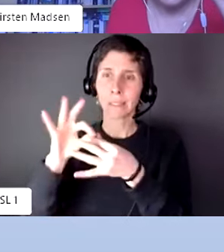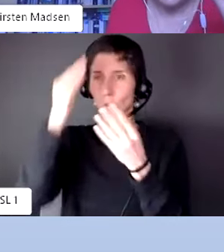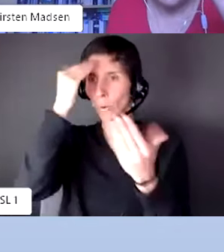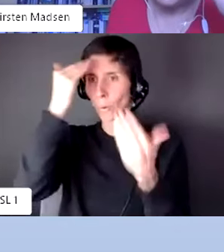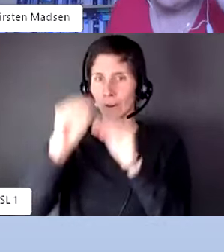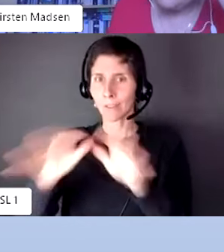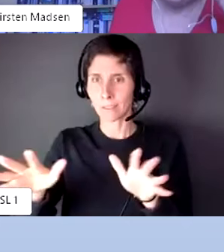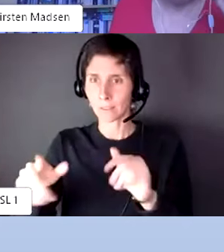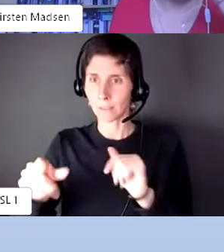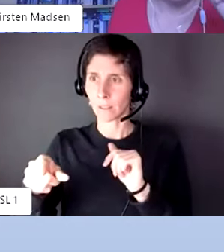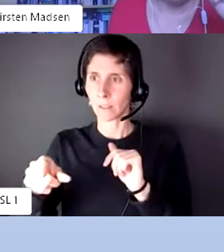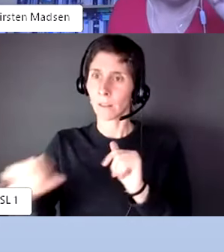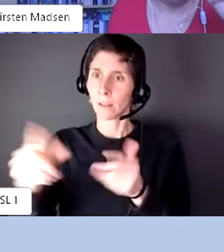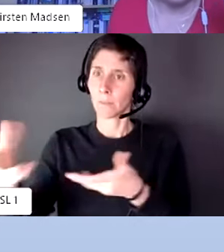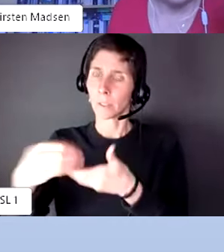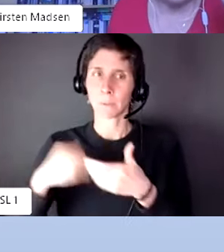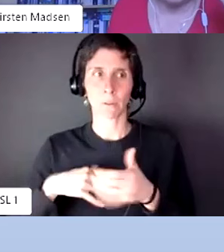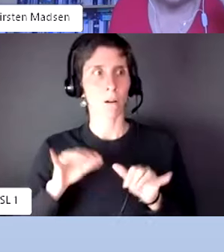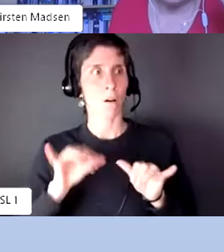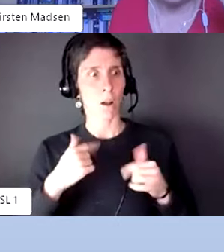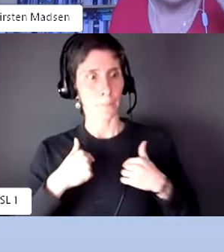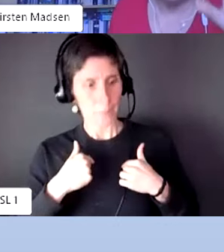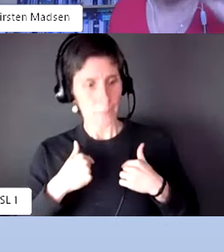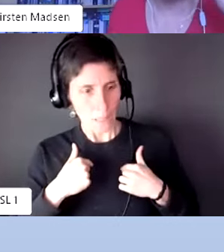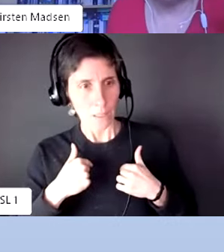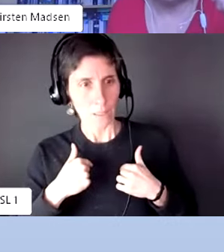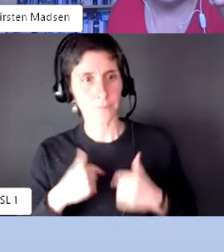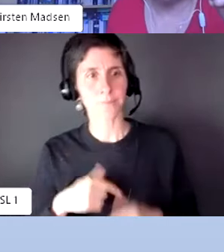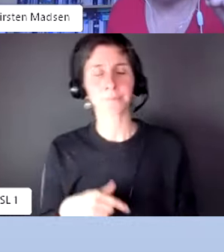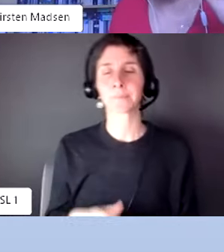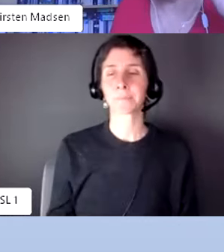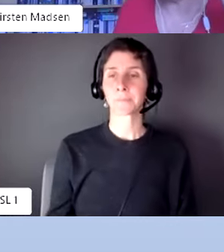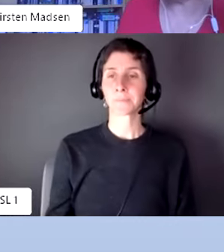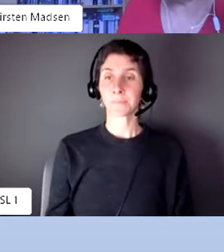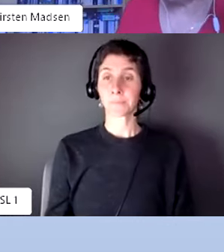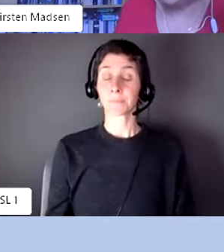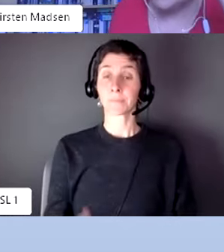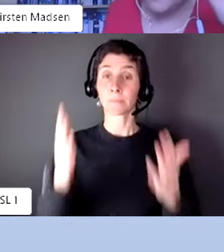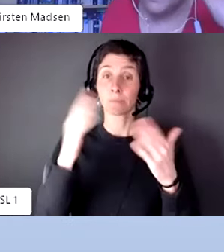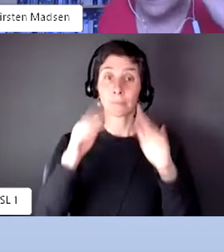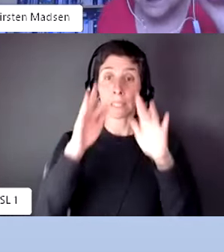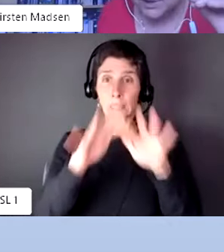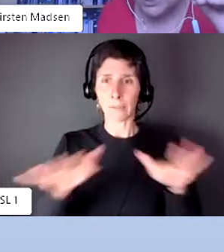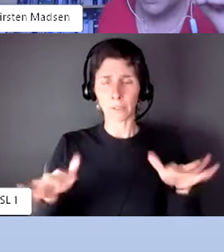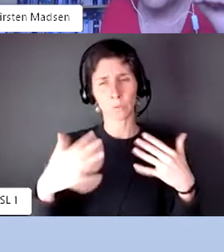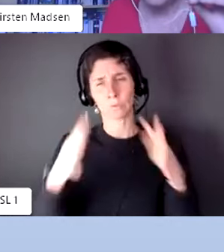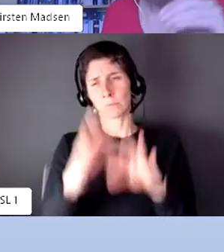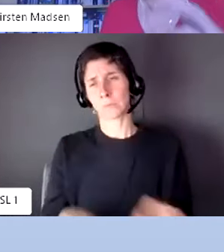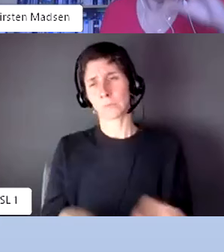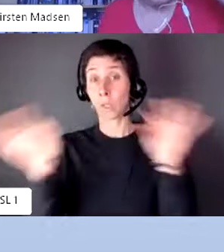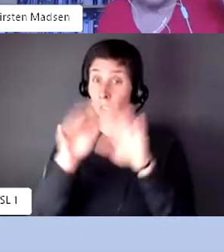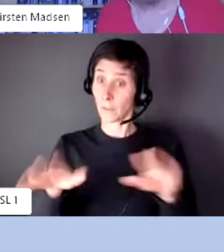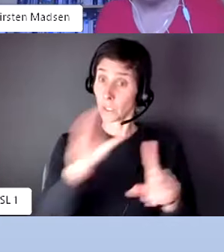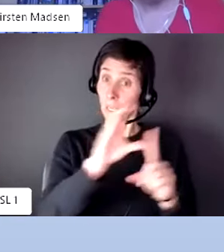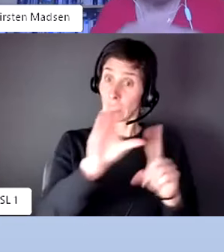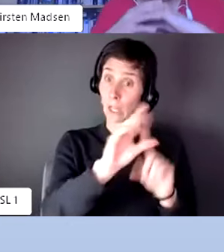Diversity is very important when we're thinking of this population and a respect for that. And I'm not just talking about culture.